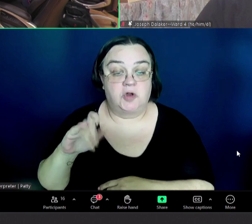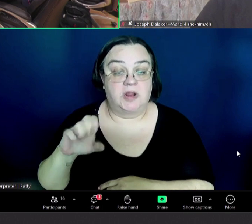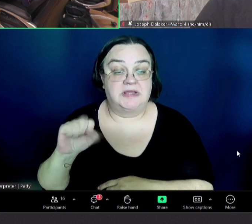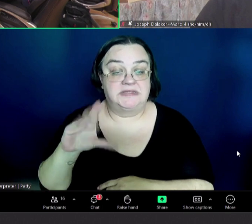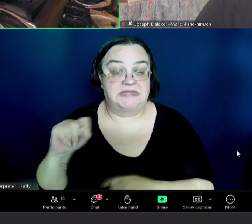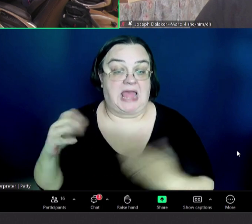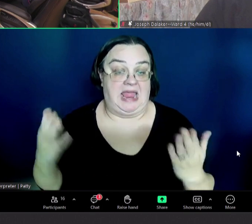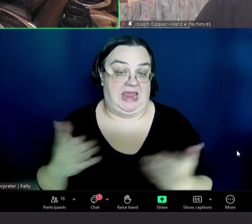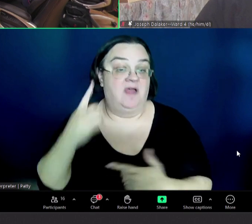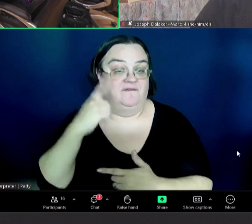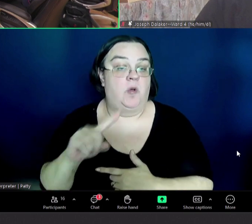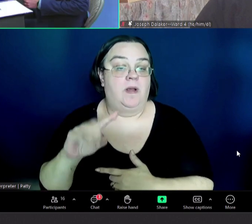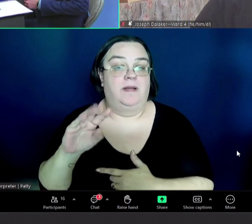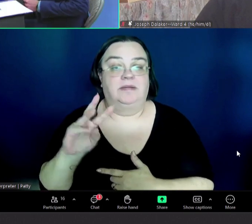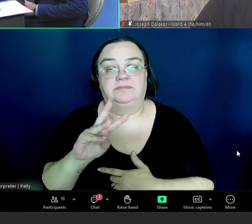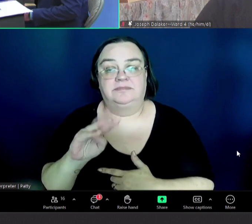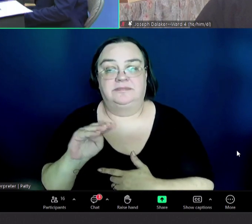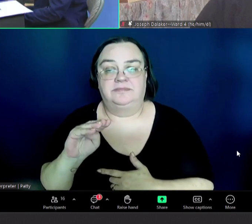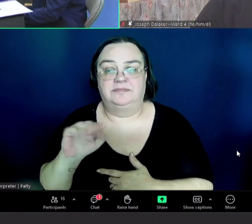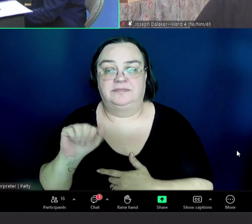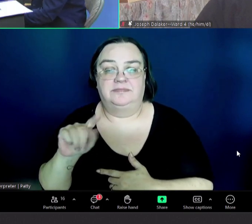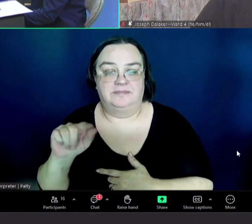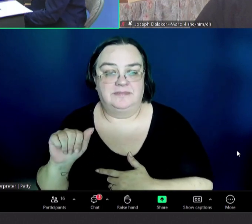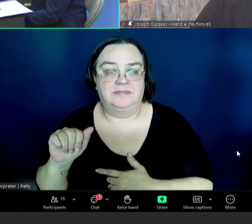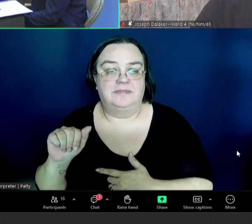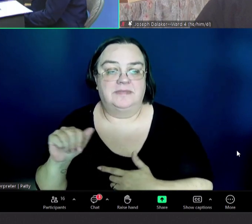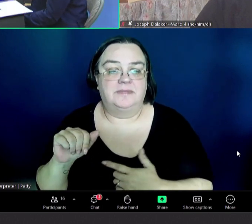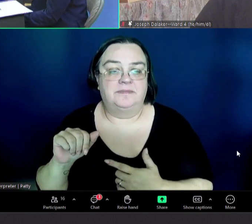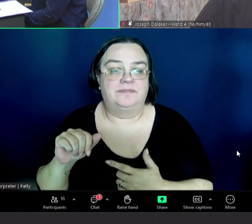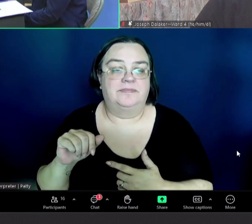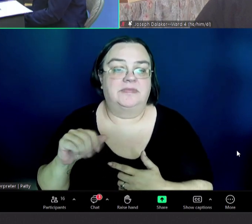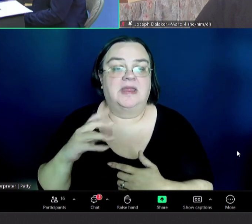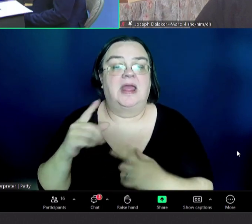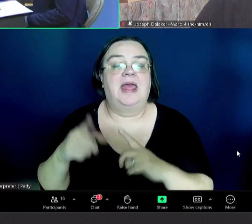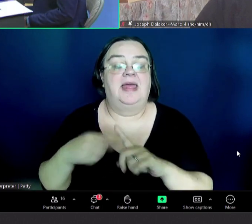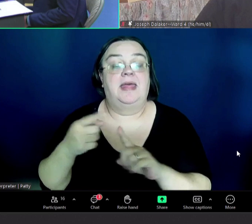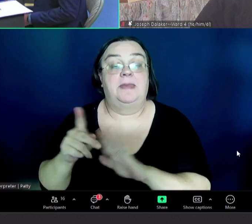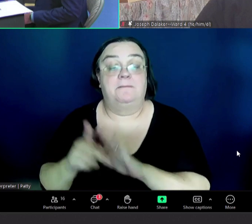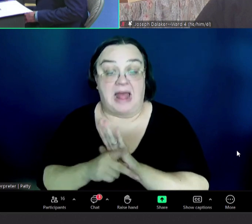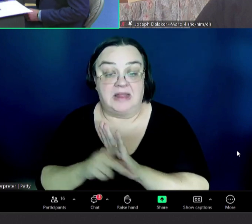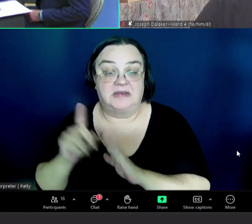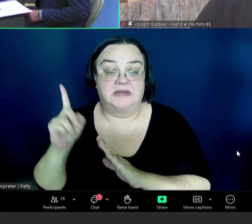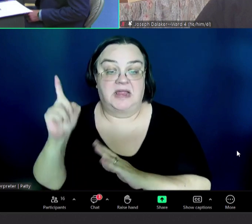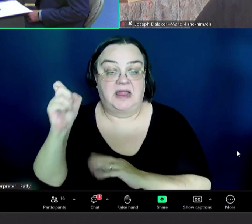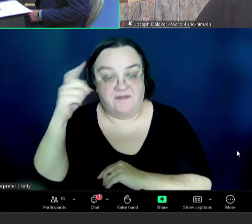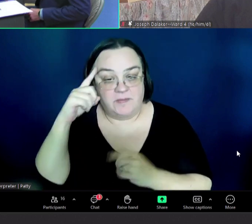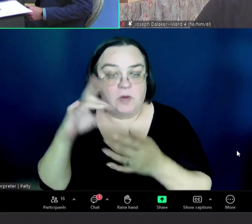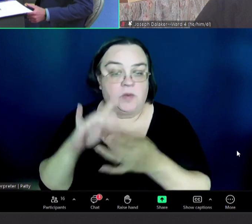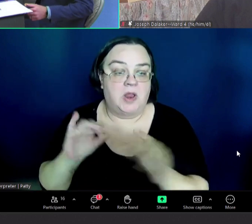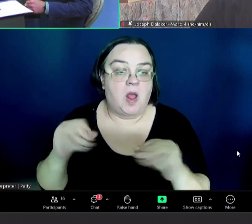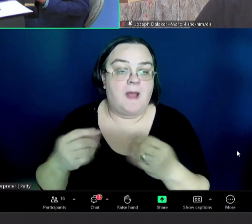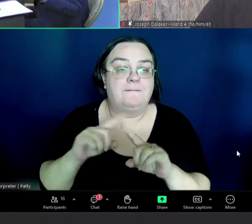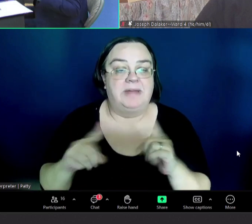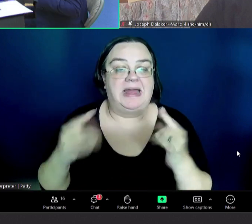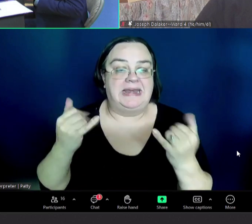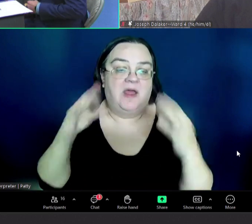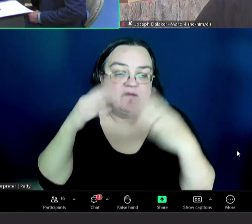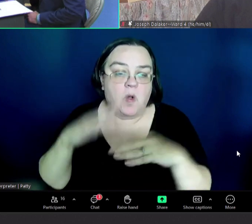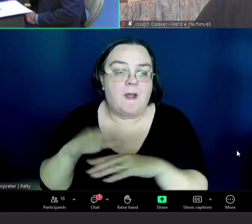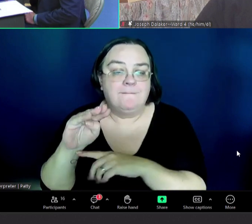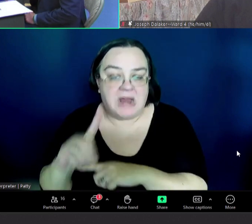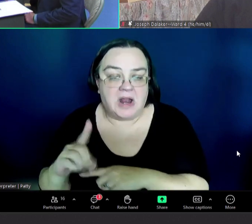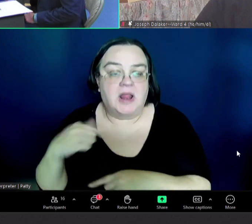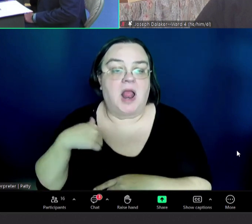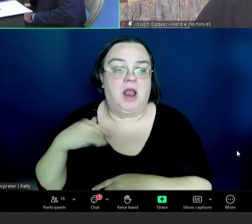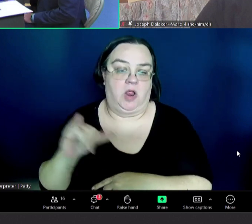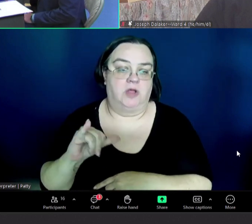Office, primarily focusing on Maryland and also some of our regional initiatives. So I do have a presentation that